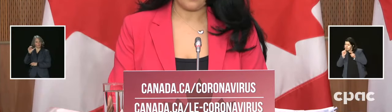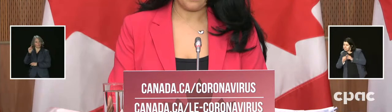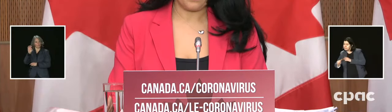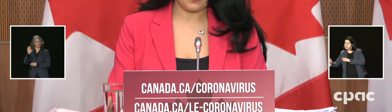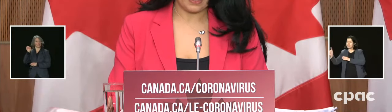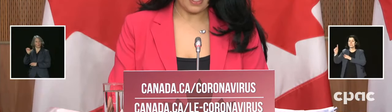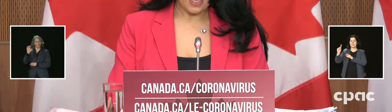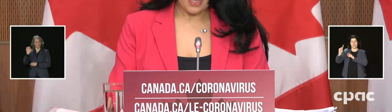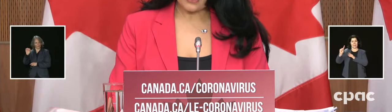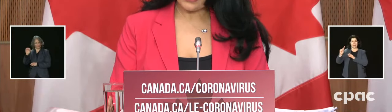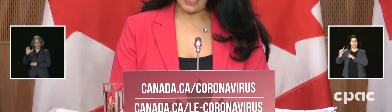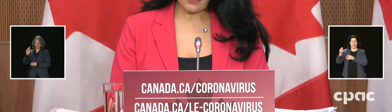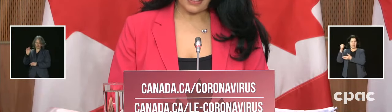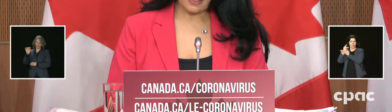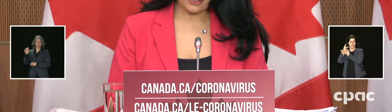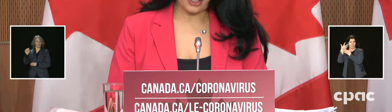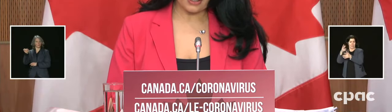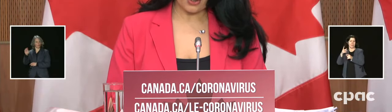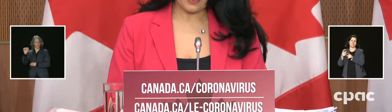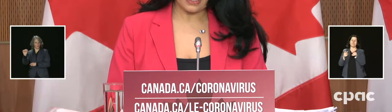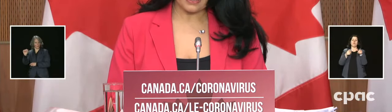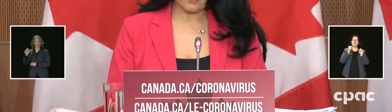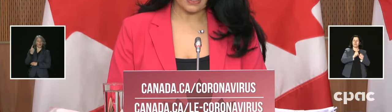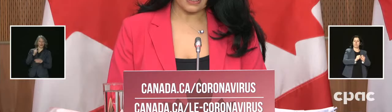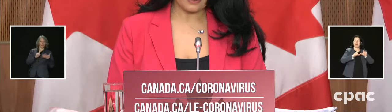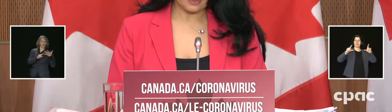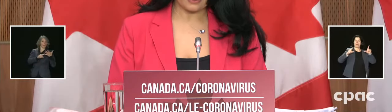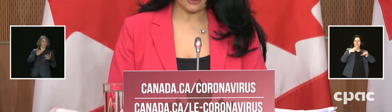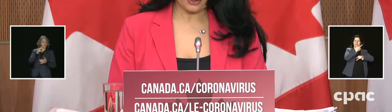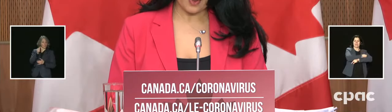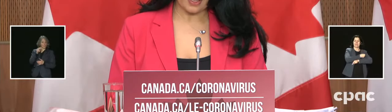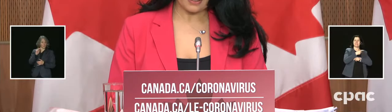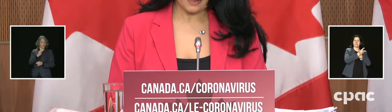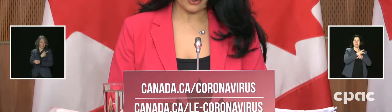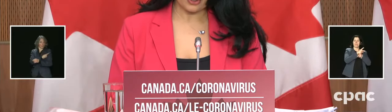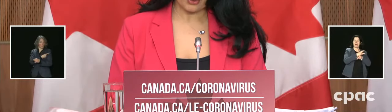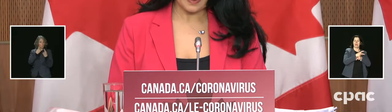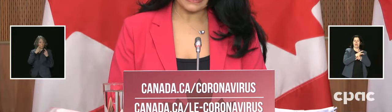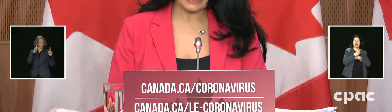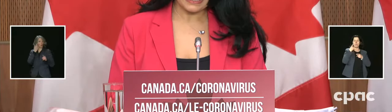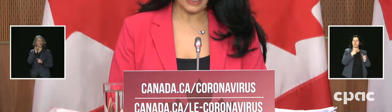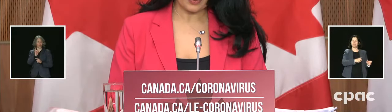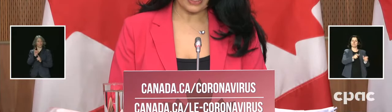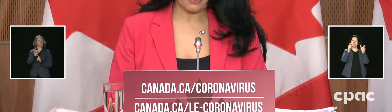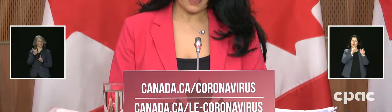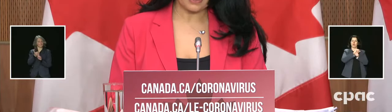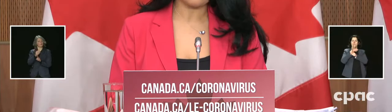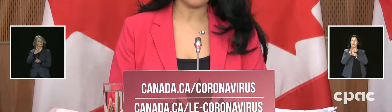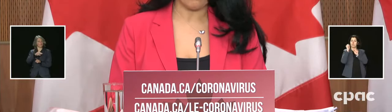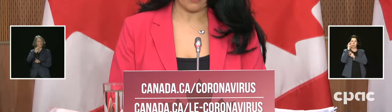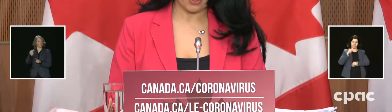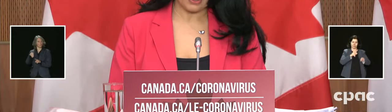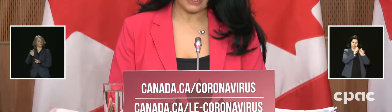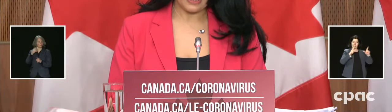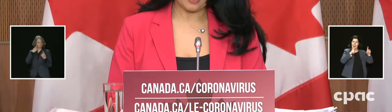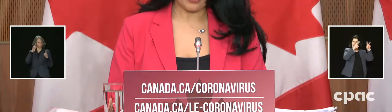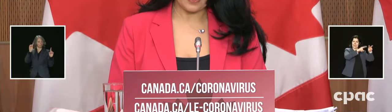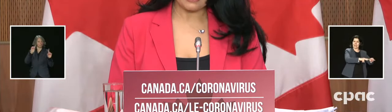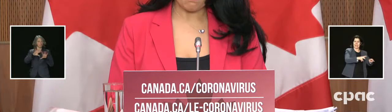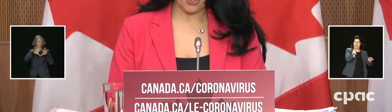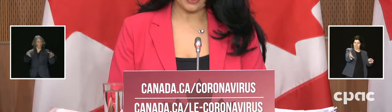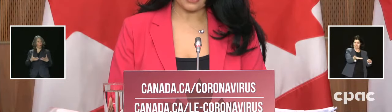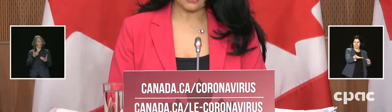covid-vaccine.canada.ca. As for the efficacy of the Janssen COVID-19 vaccine, in clinical trials, it was shown to be 66% effective overall